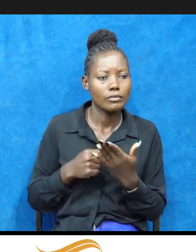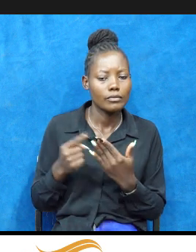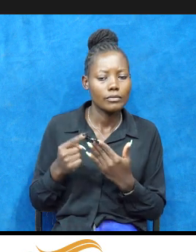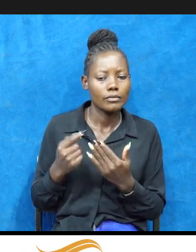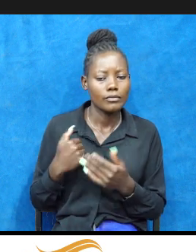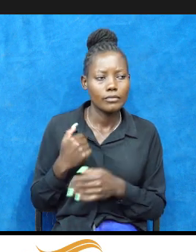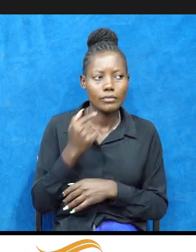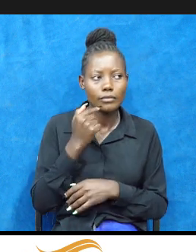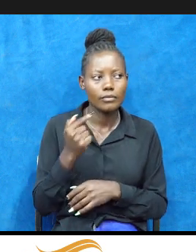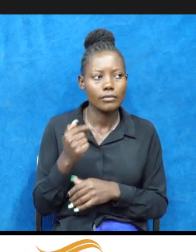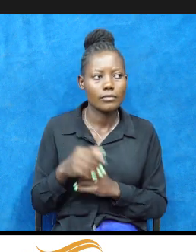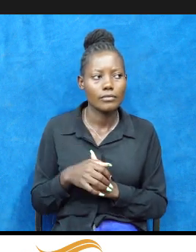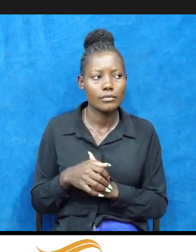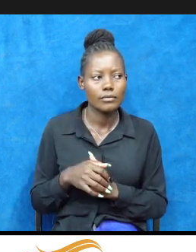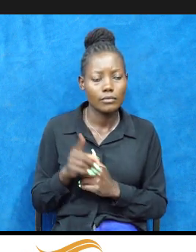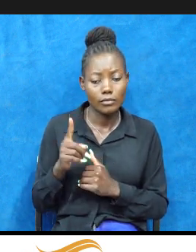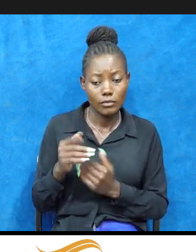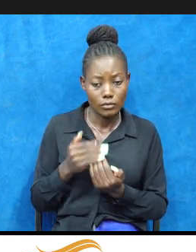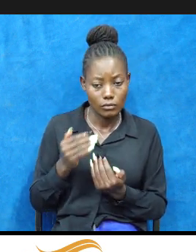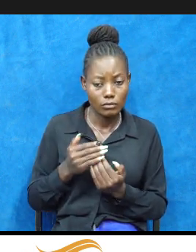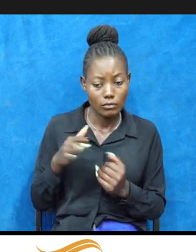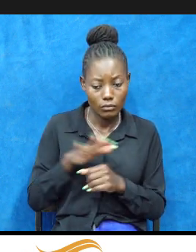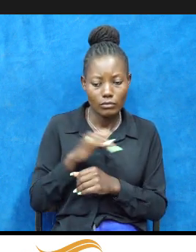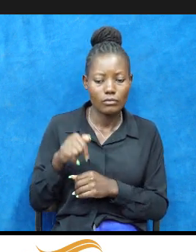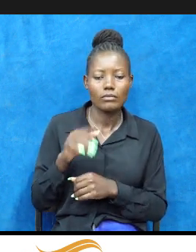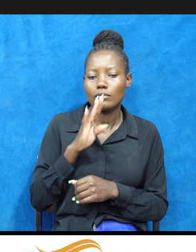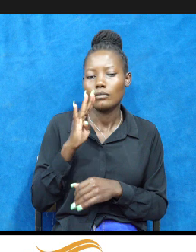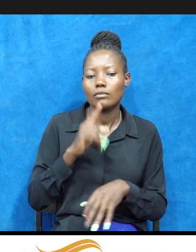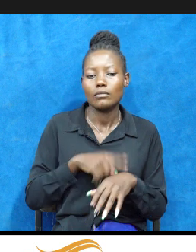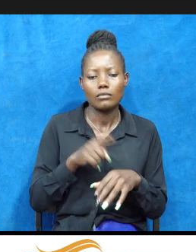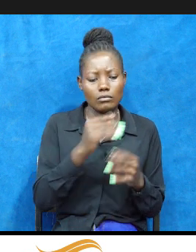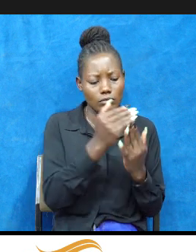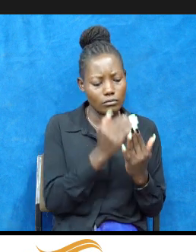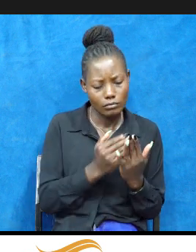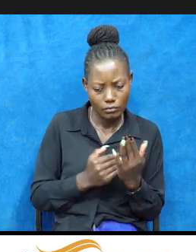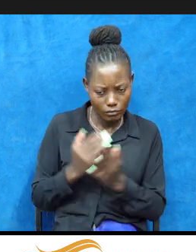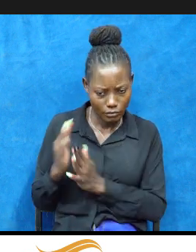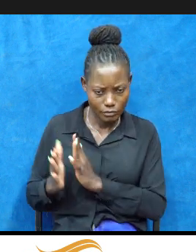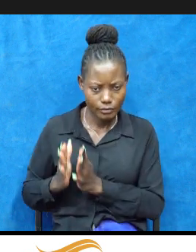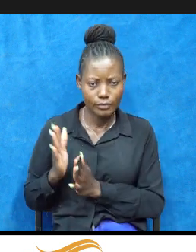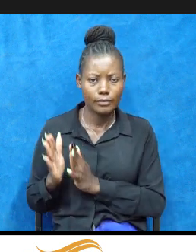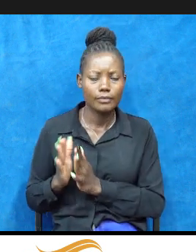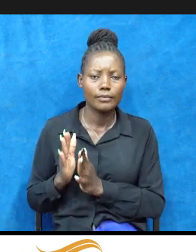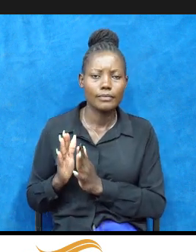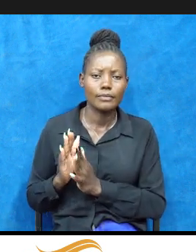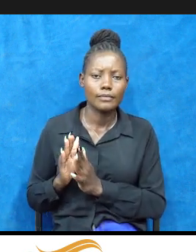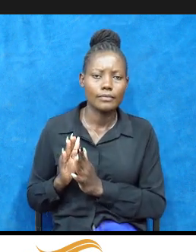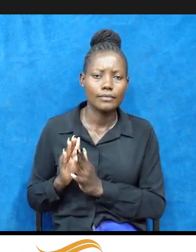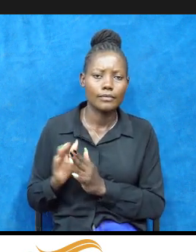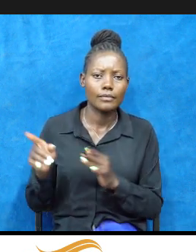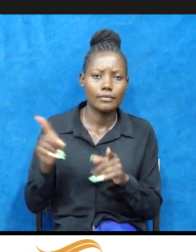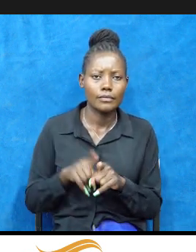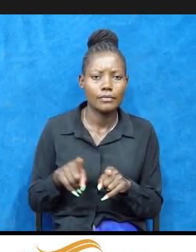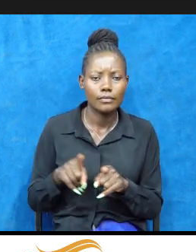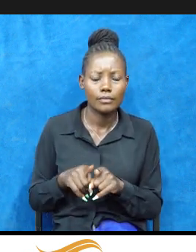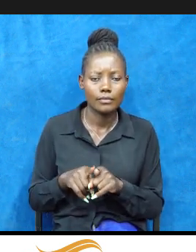I would say that you have to be careful when you put this in your program. I prefer to do it on days that